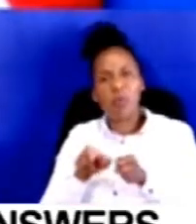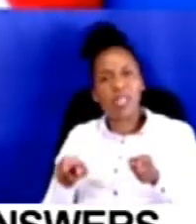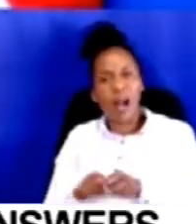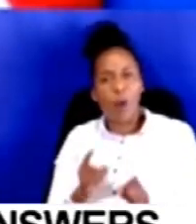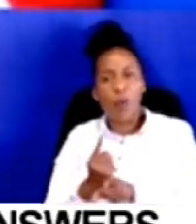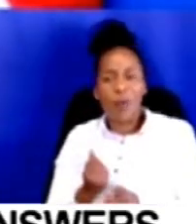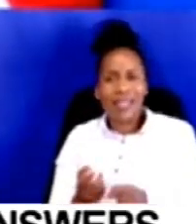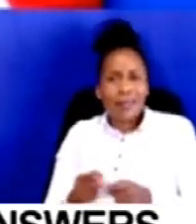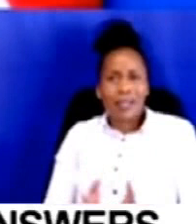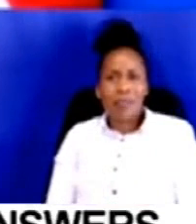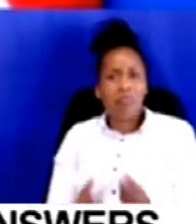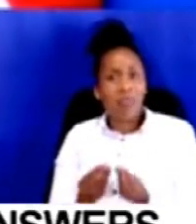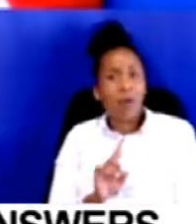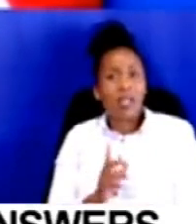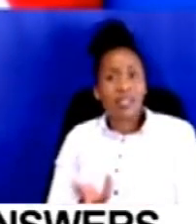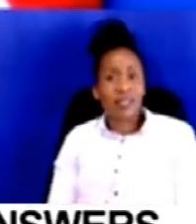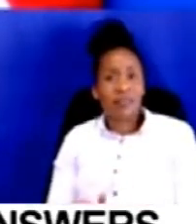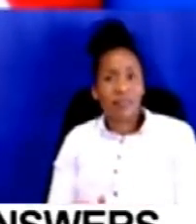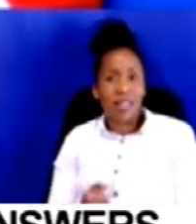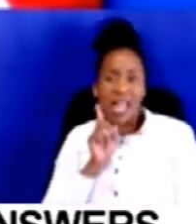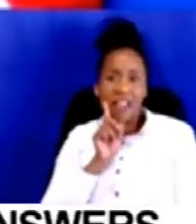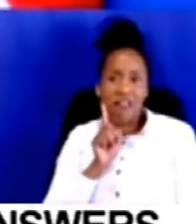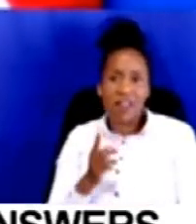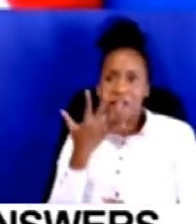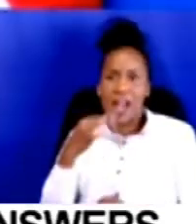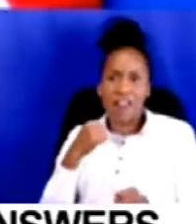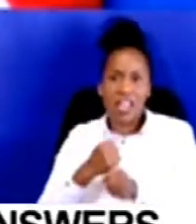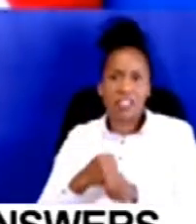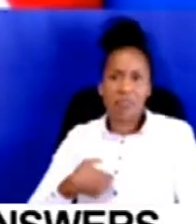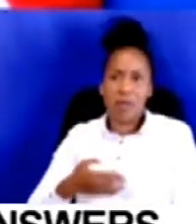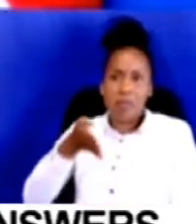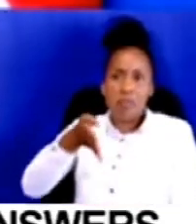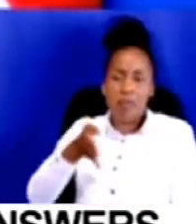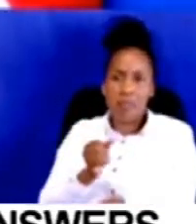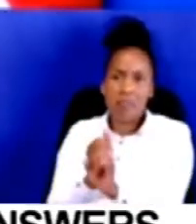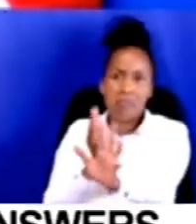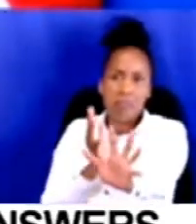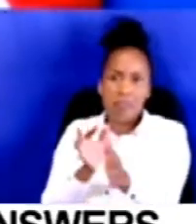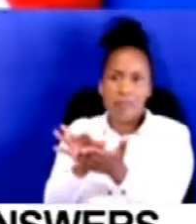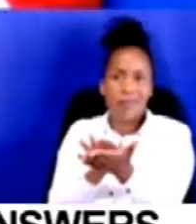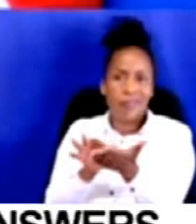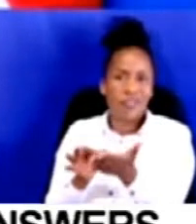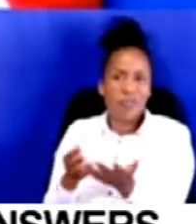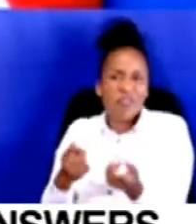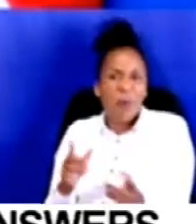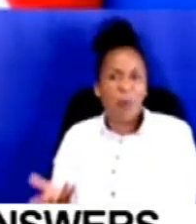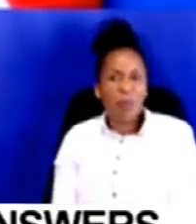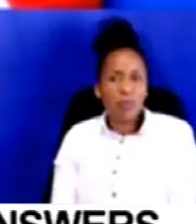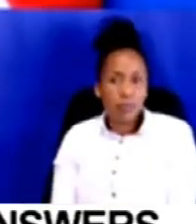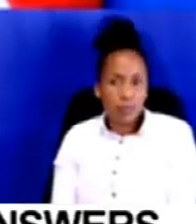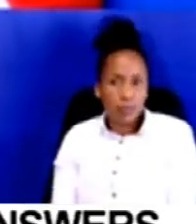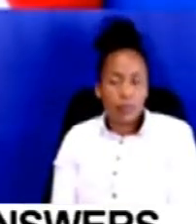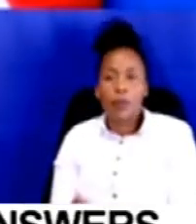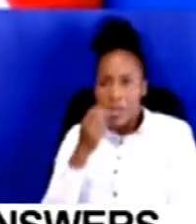constantly voting in every 5 years. Now we must encourage our people